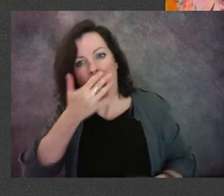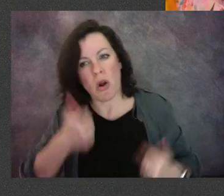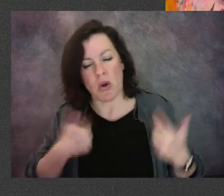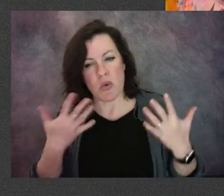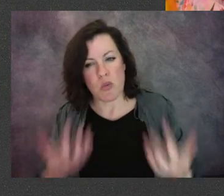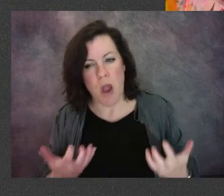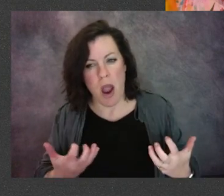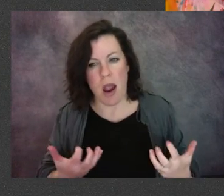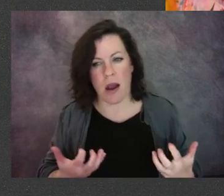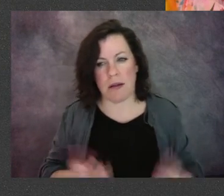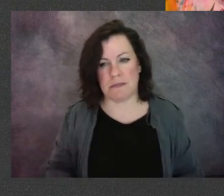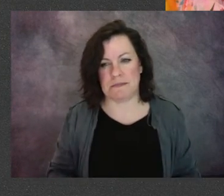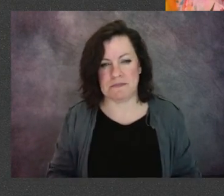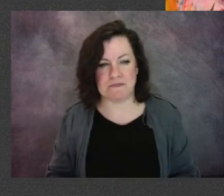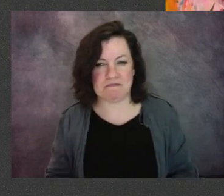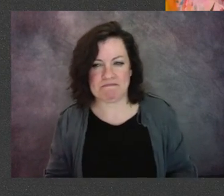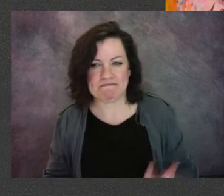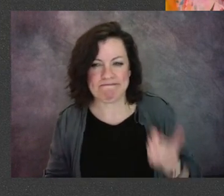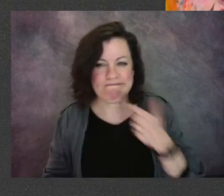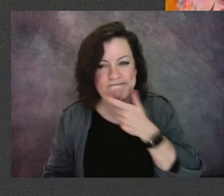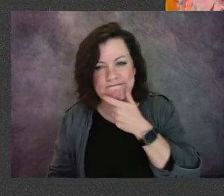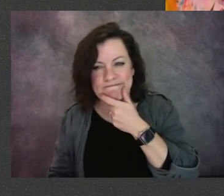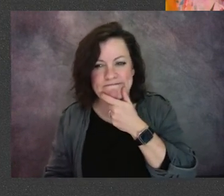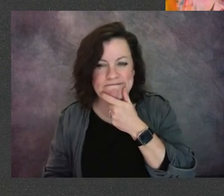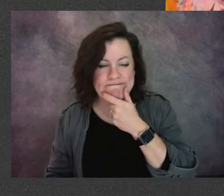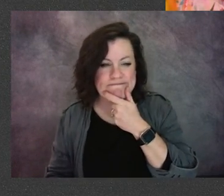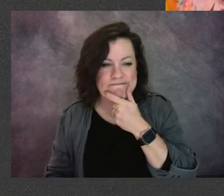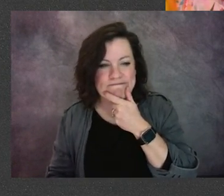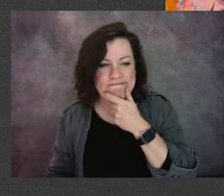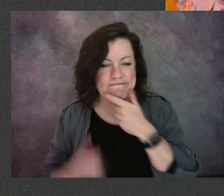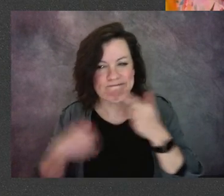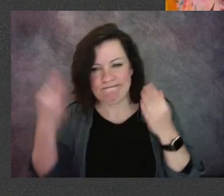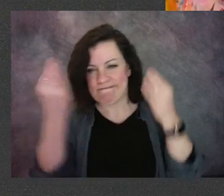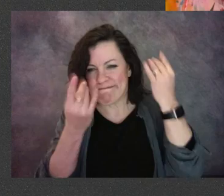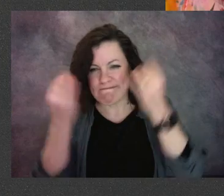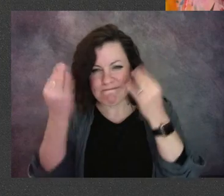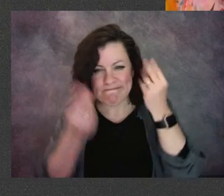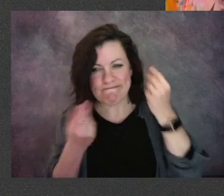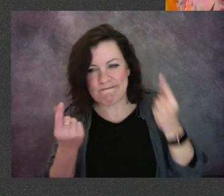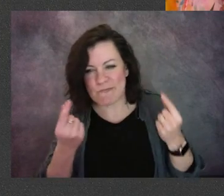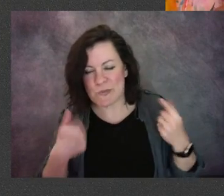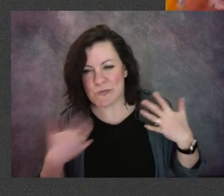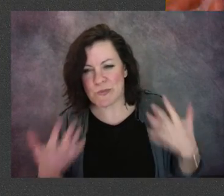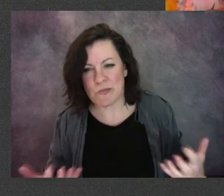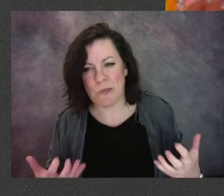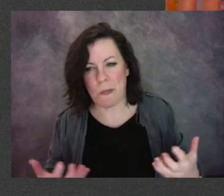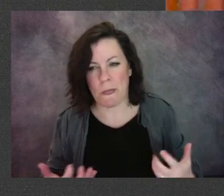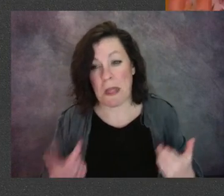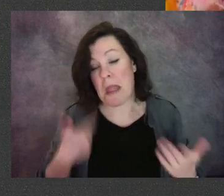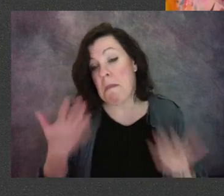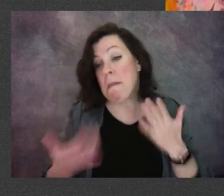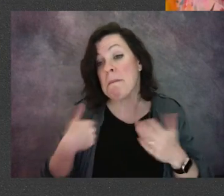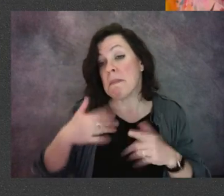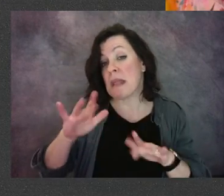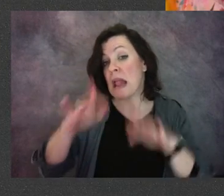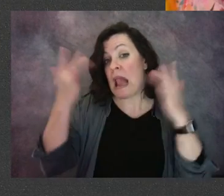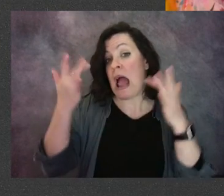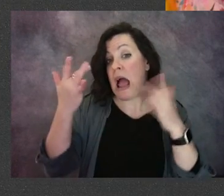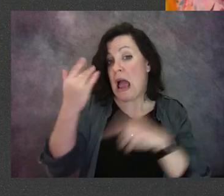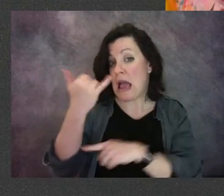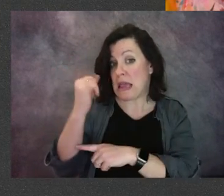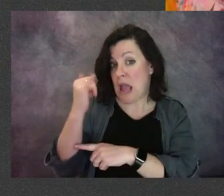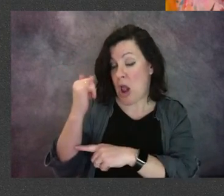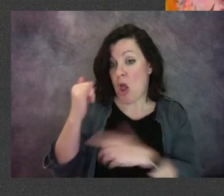his body, her body, their body. Maybe I'll overlap that lighter leaf on the dark green.